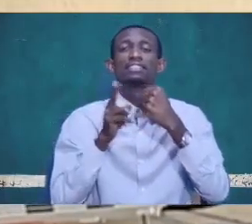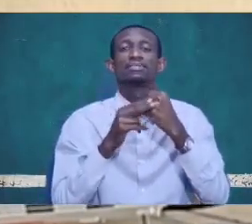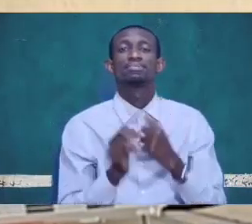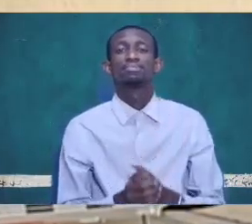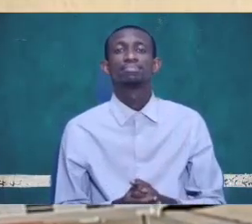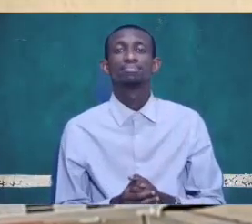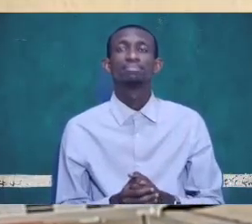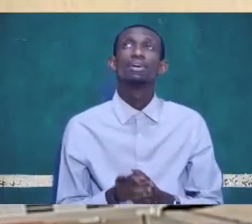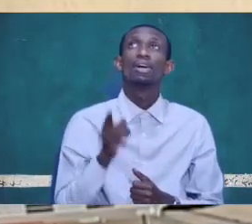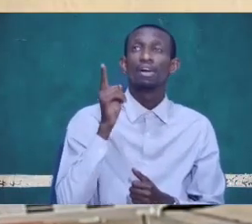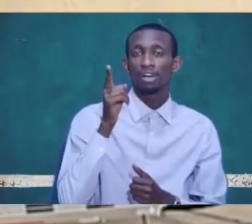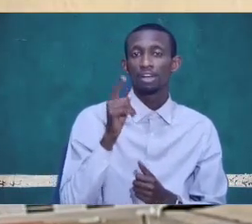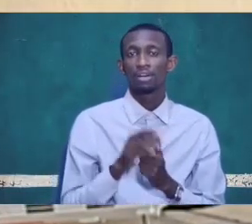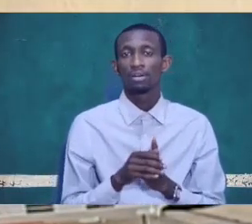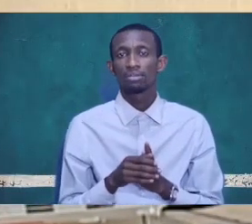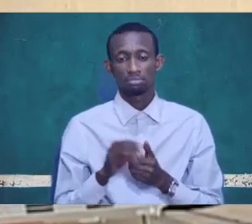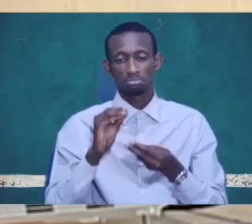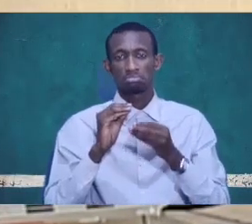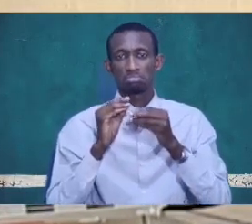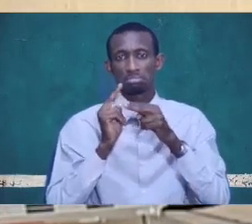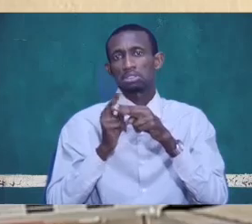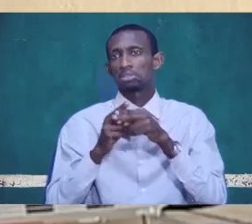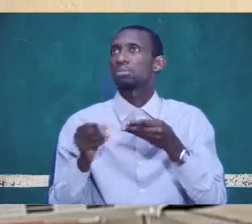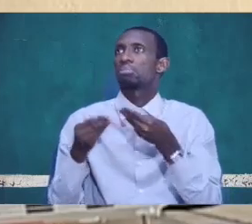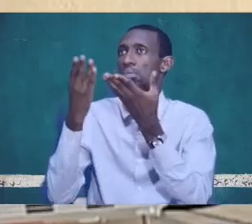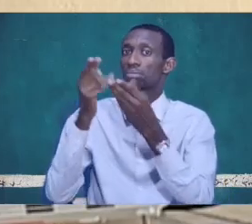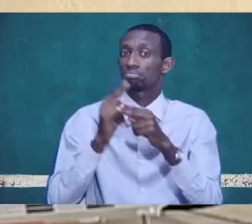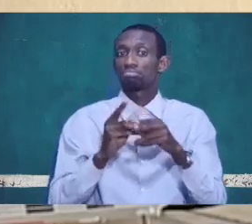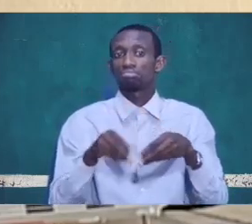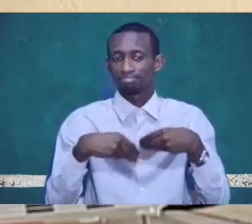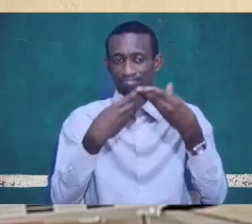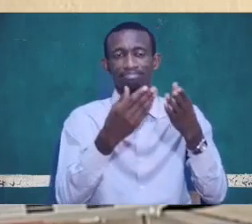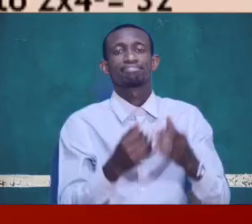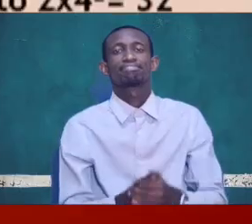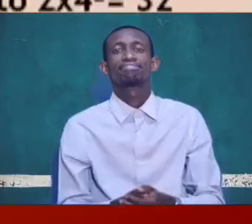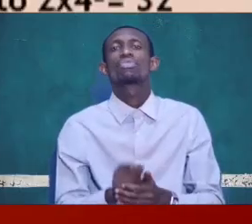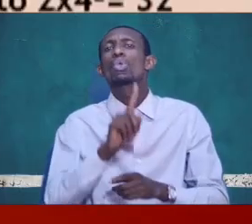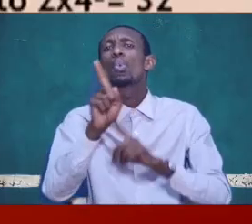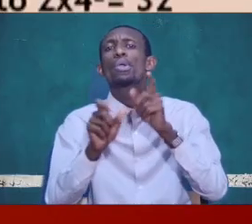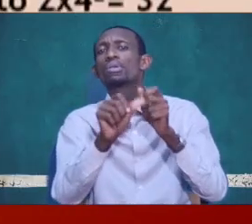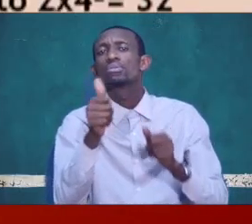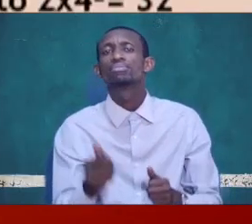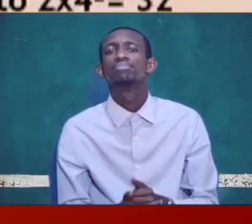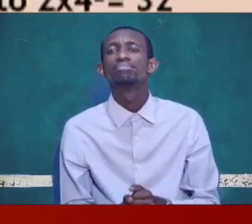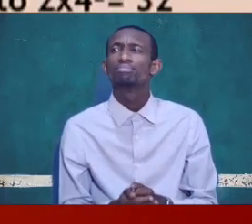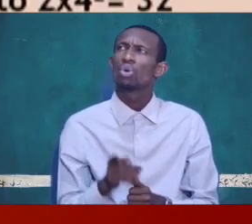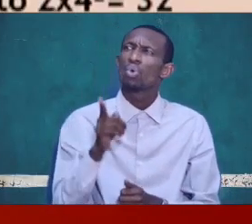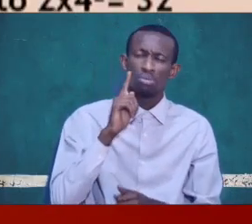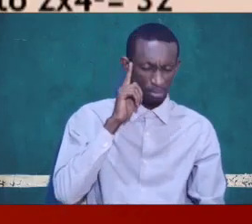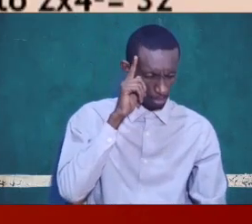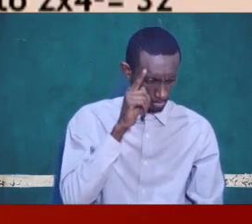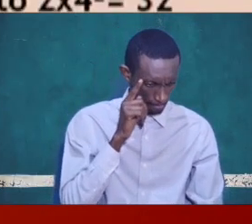And those are the respective names. And another question is this: do you